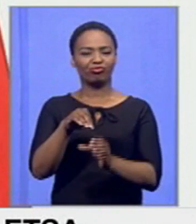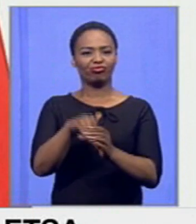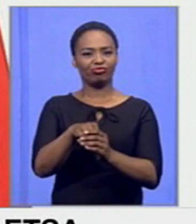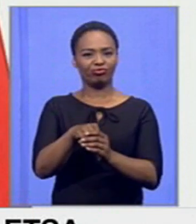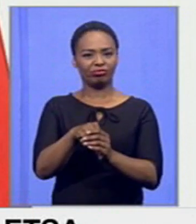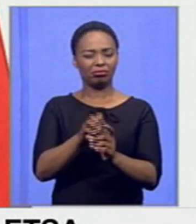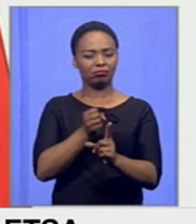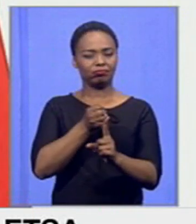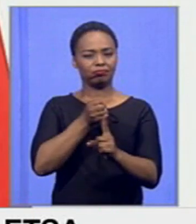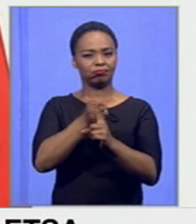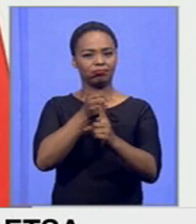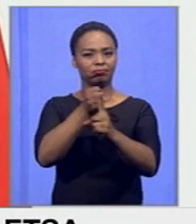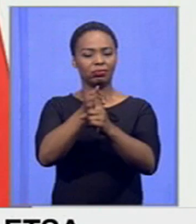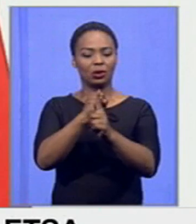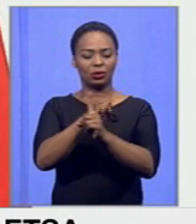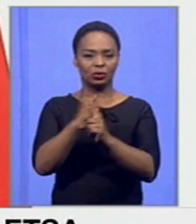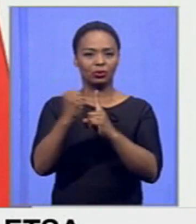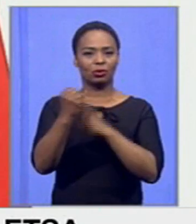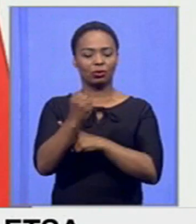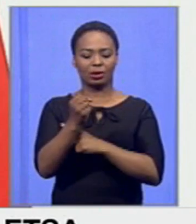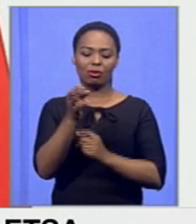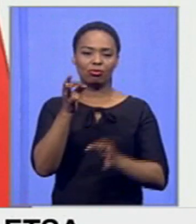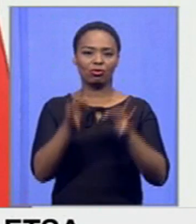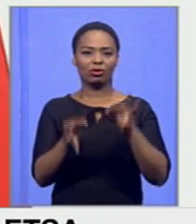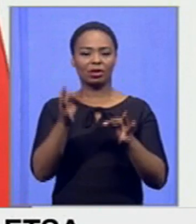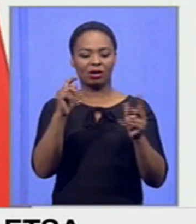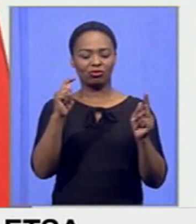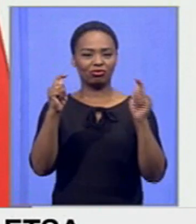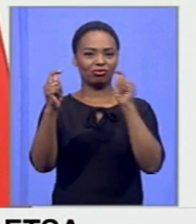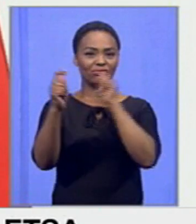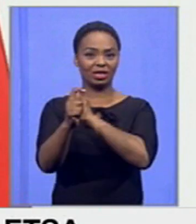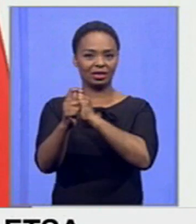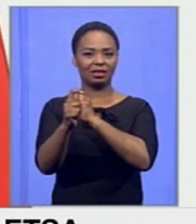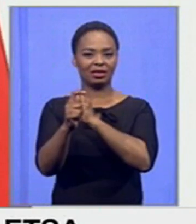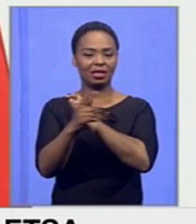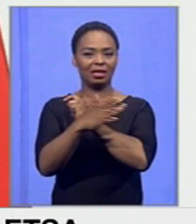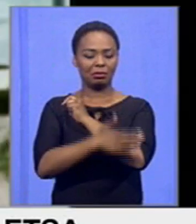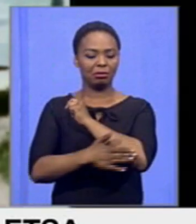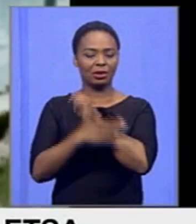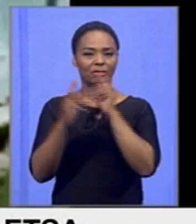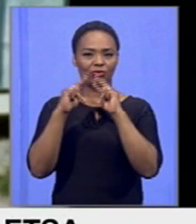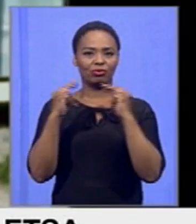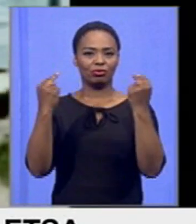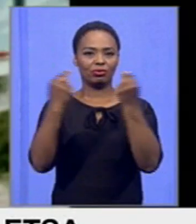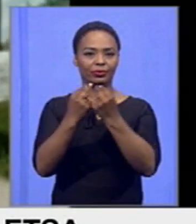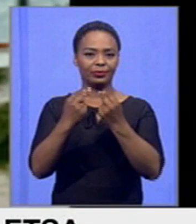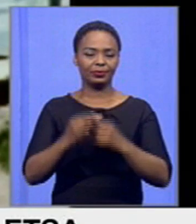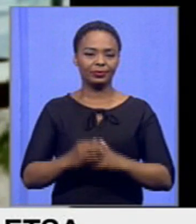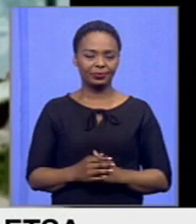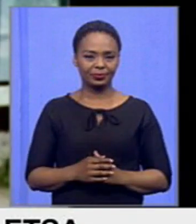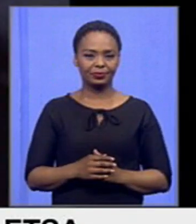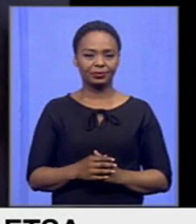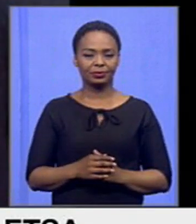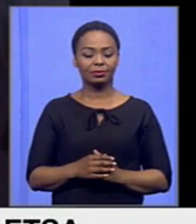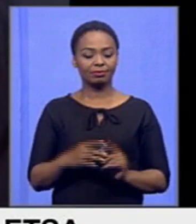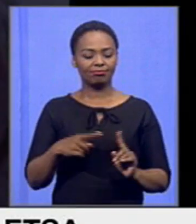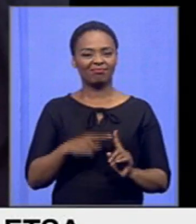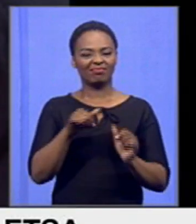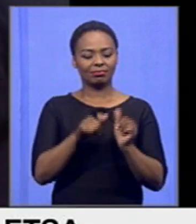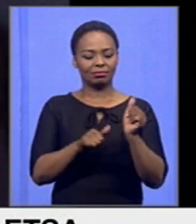contribution to the social and political transformation of our nation. Motlatsa Mopresidente